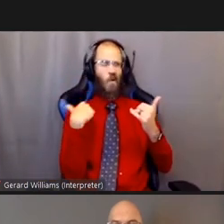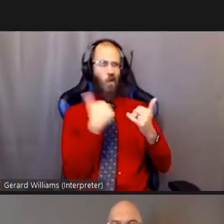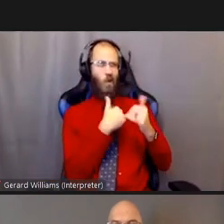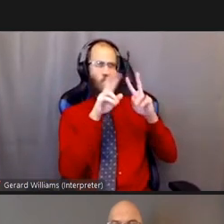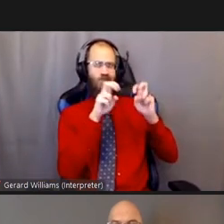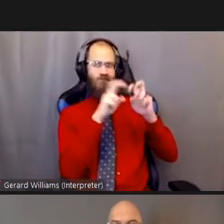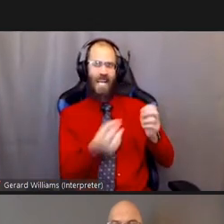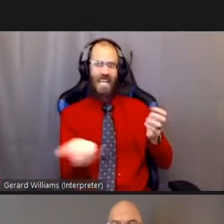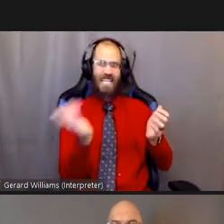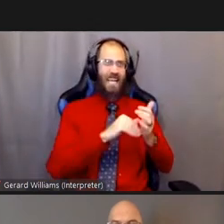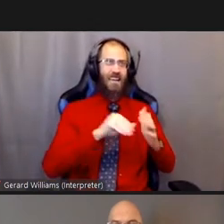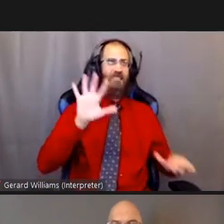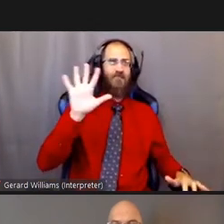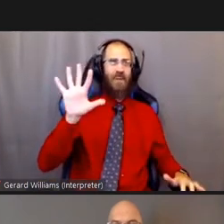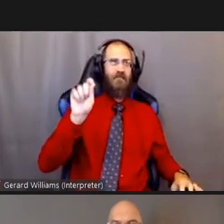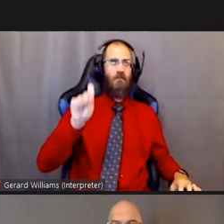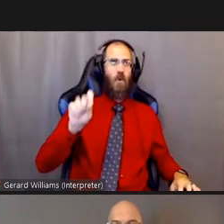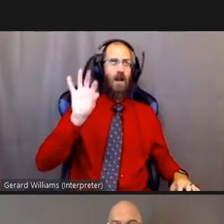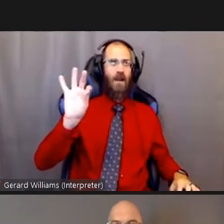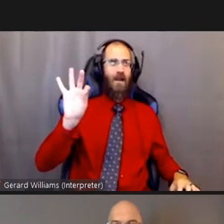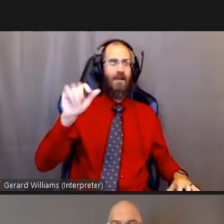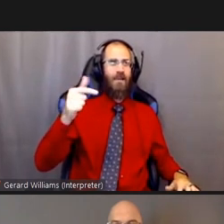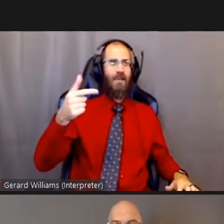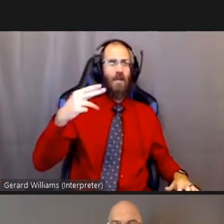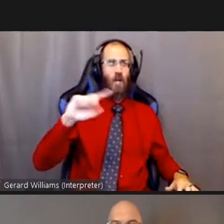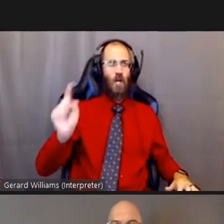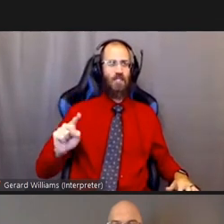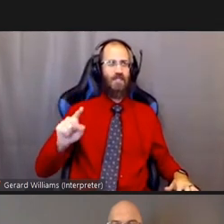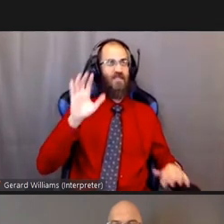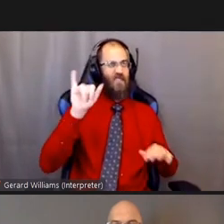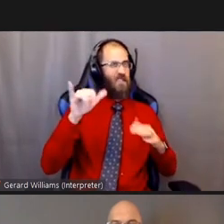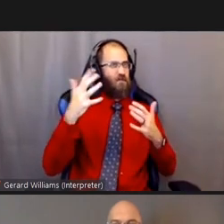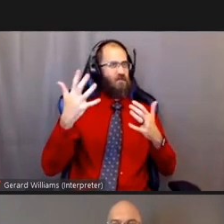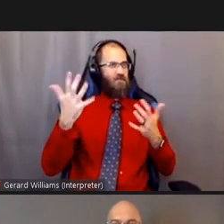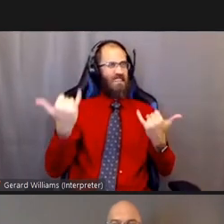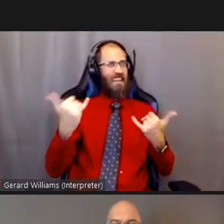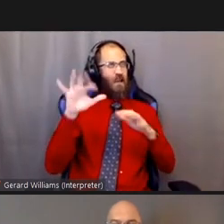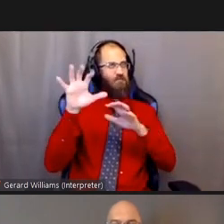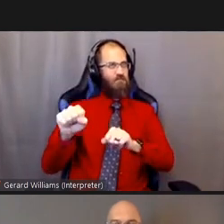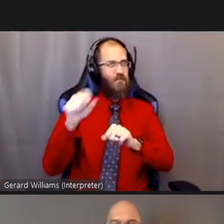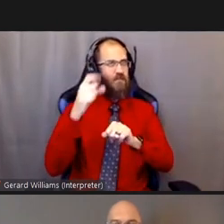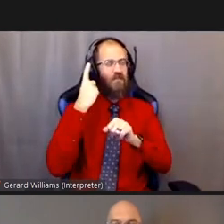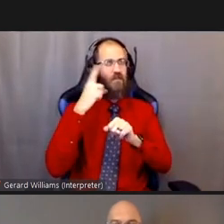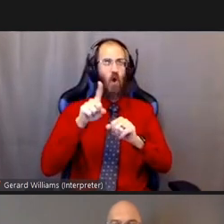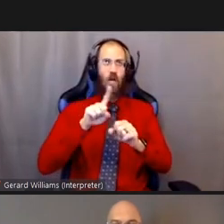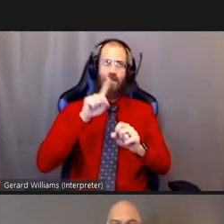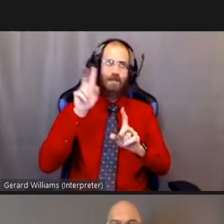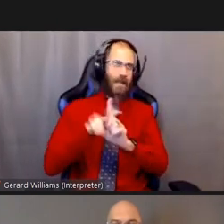gigahertz band that has been reserved for use by dedicated short range communications.